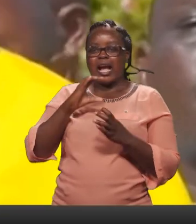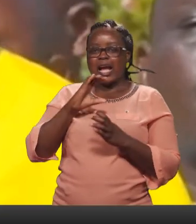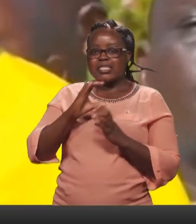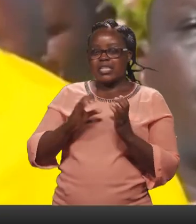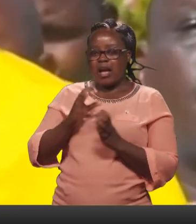culture